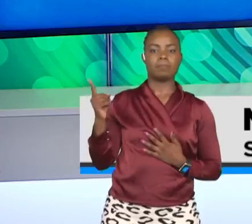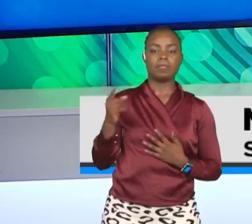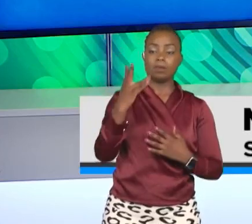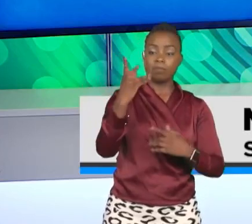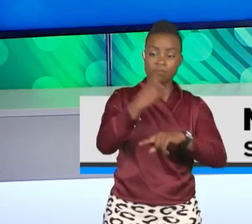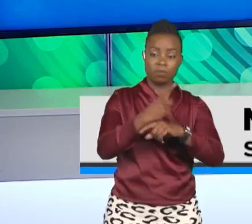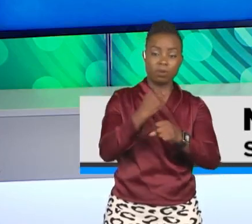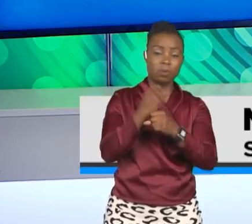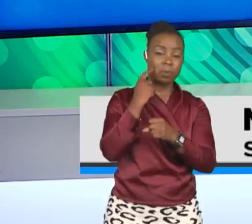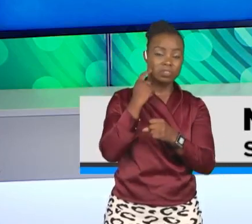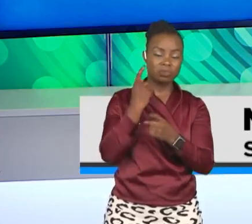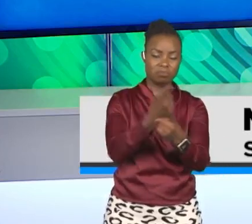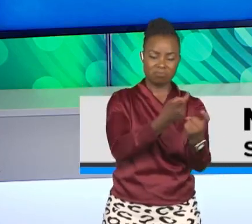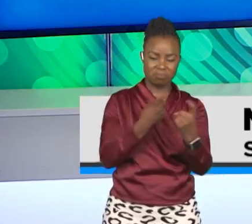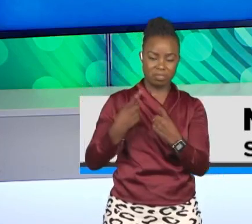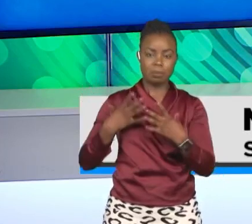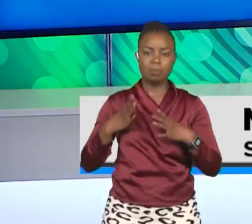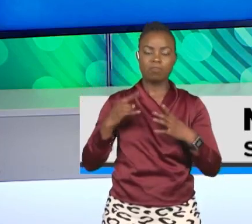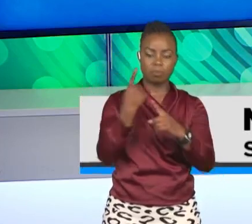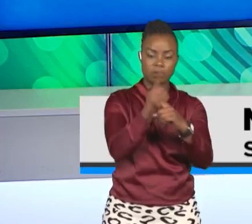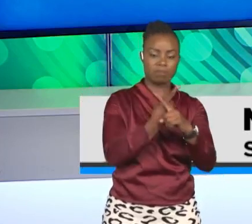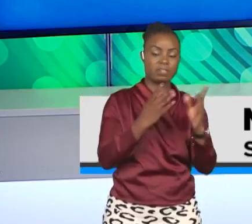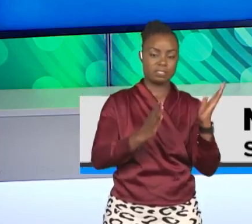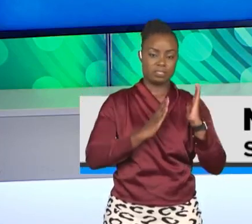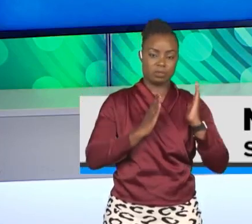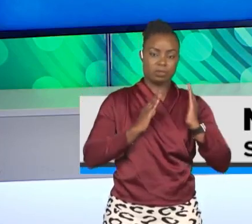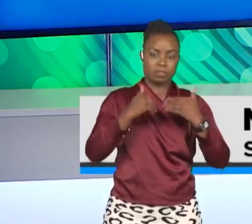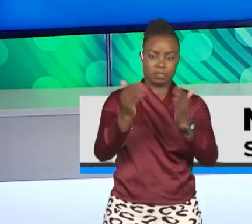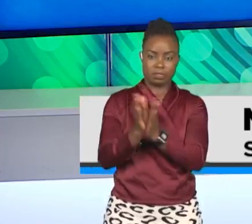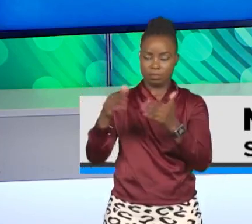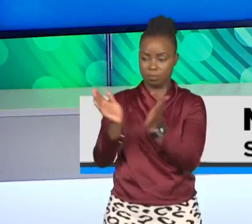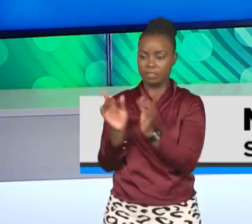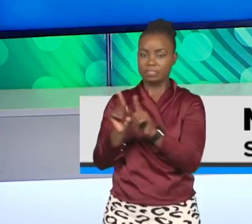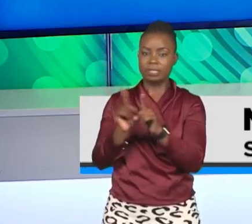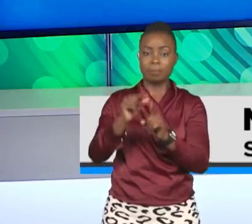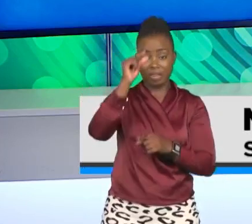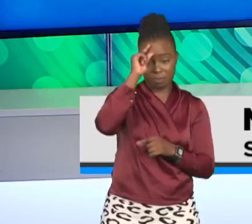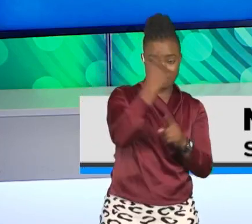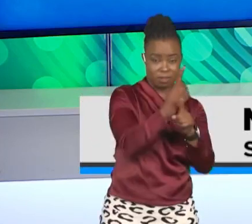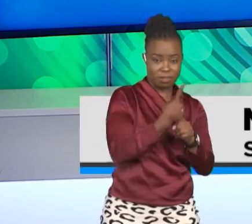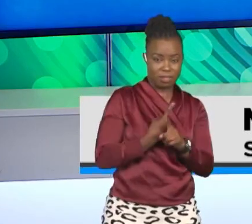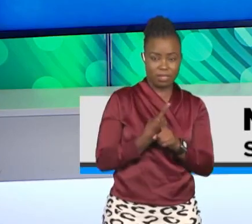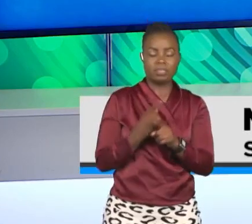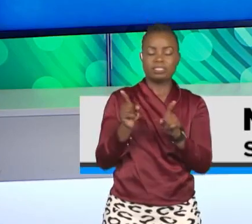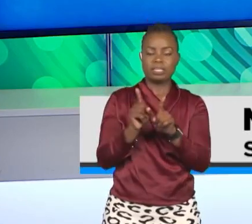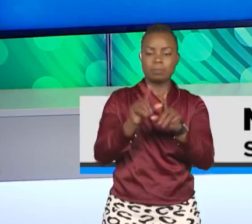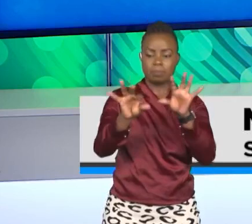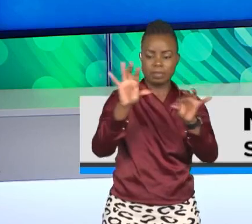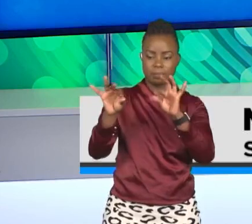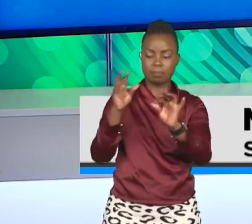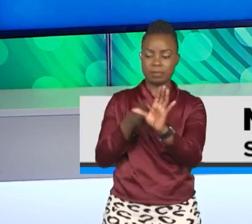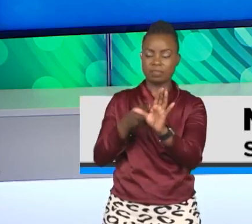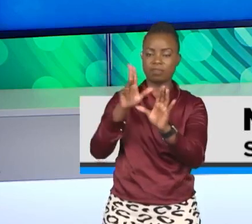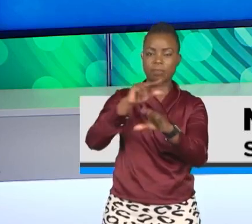workshop, which attracted participants from security institutions and federal member states, drew participants from the National Intelligence